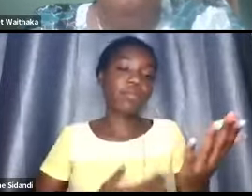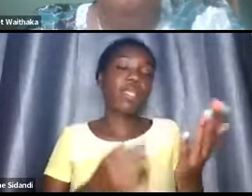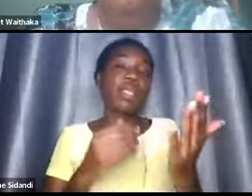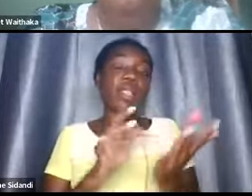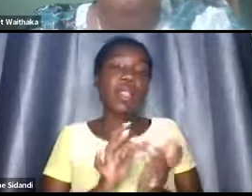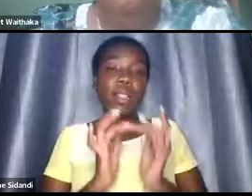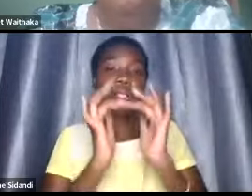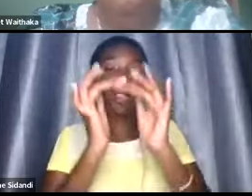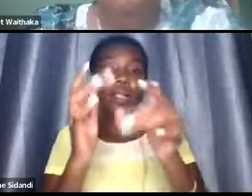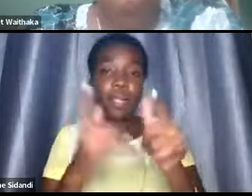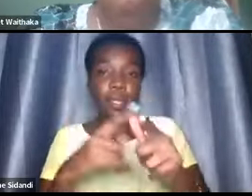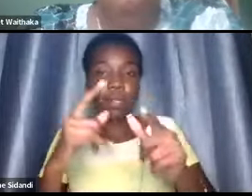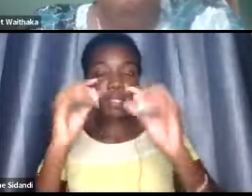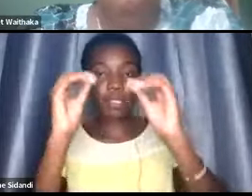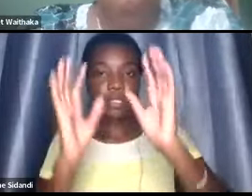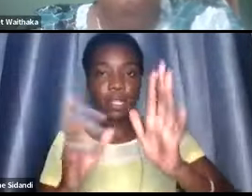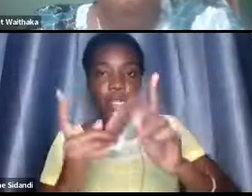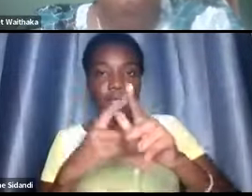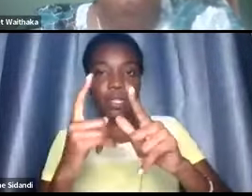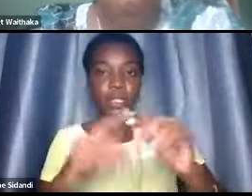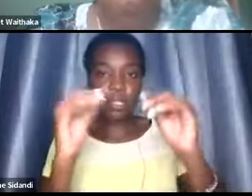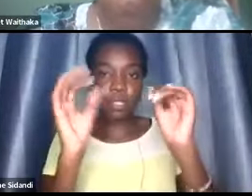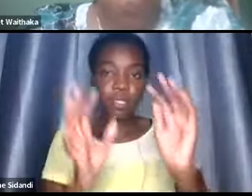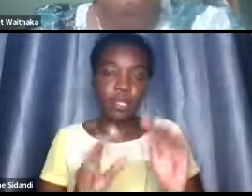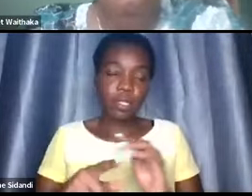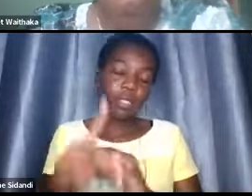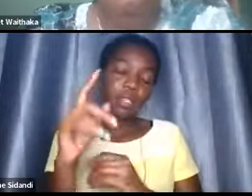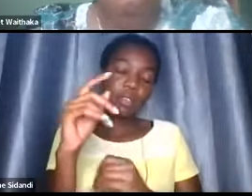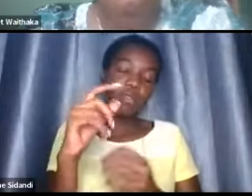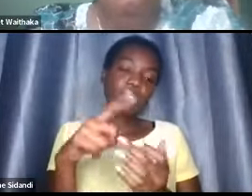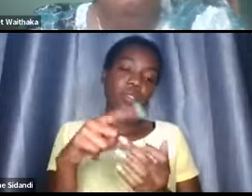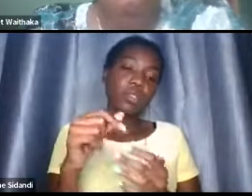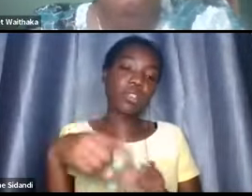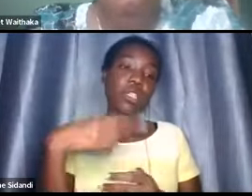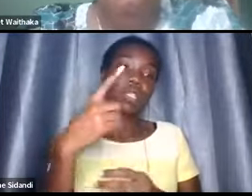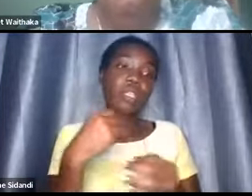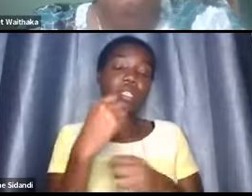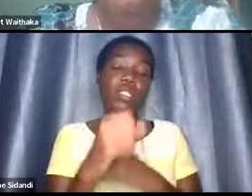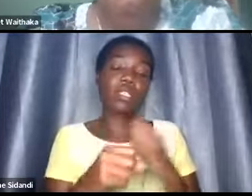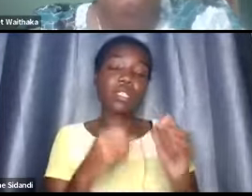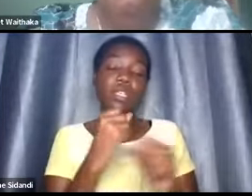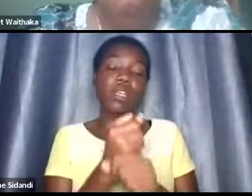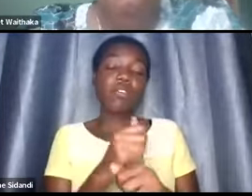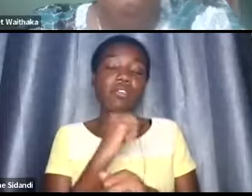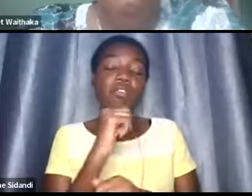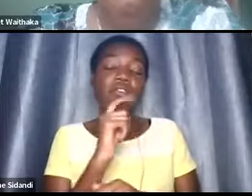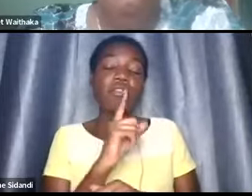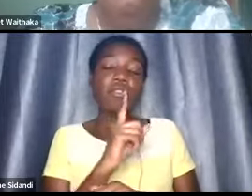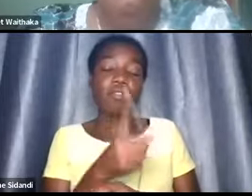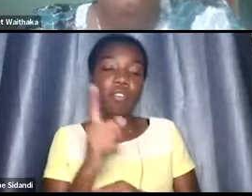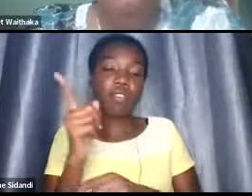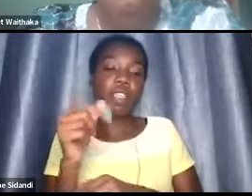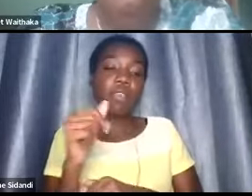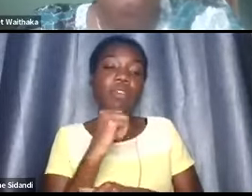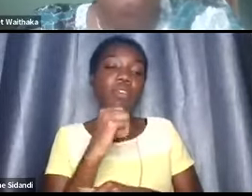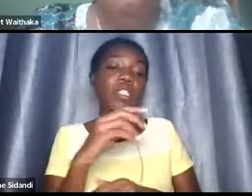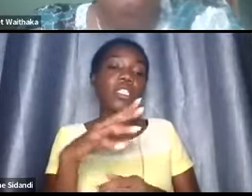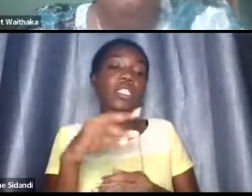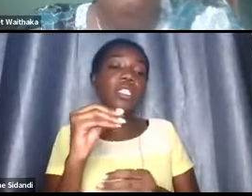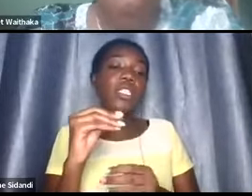subjects as for the subjects for their following year. So they don't take the issue of choosing subjects